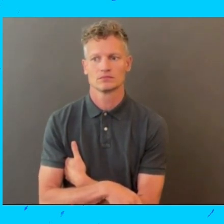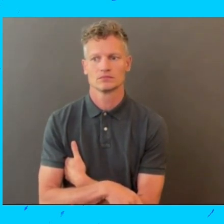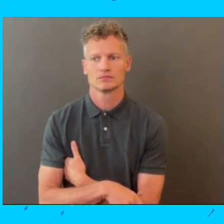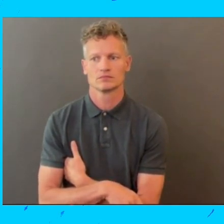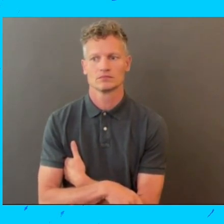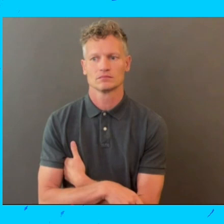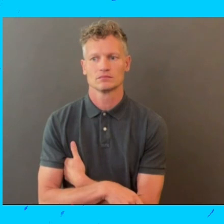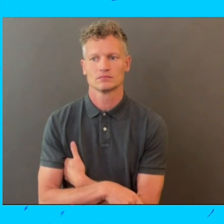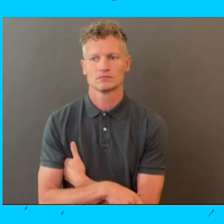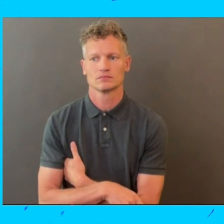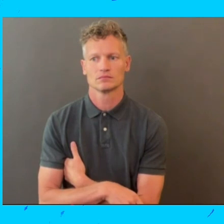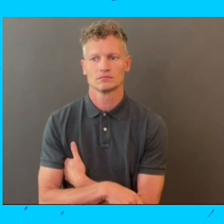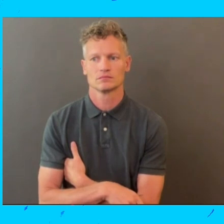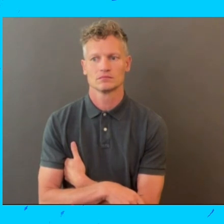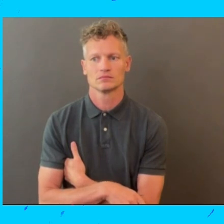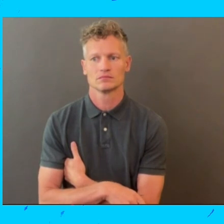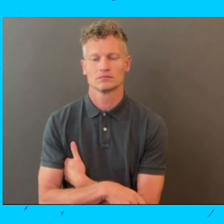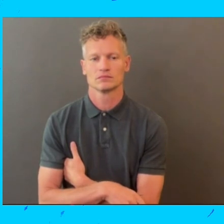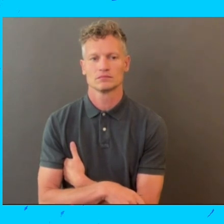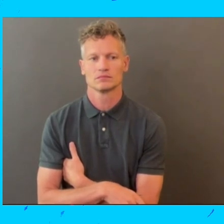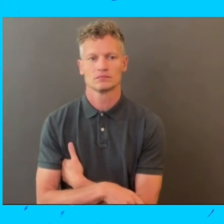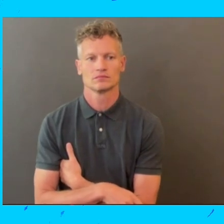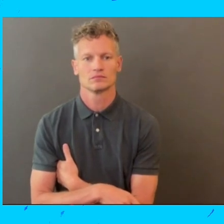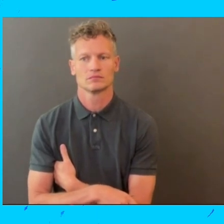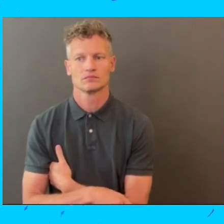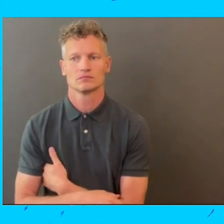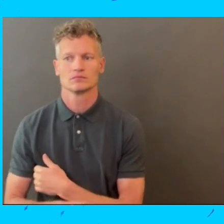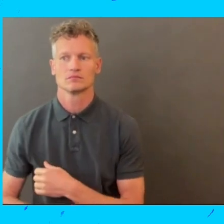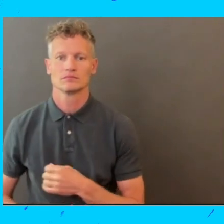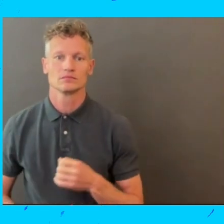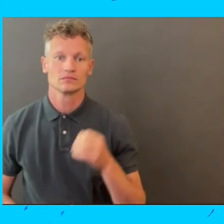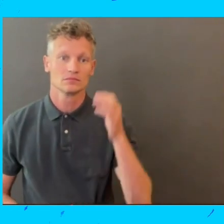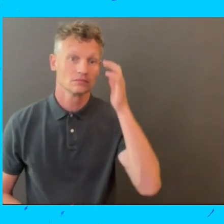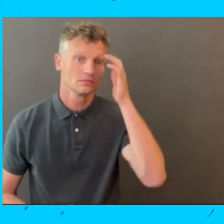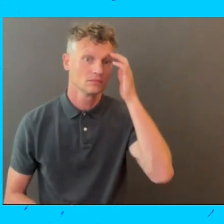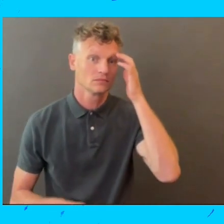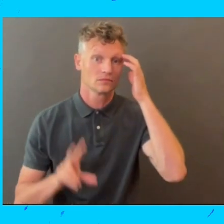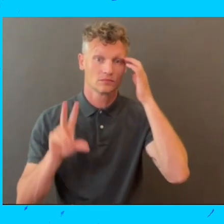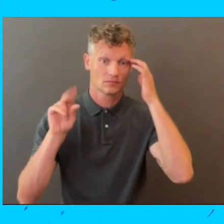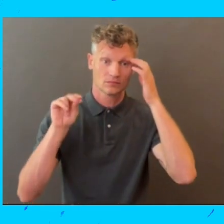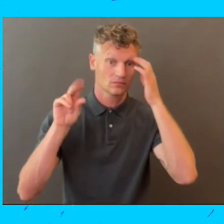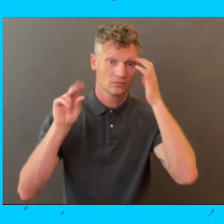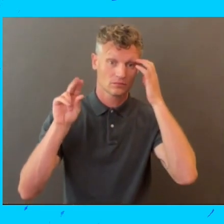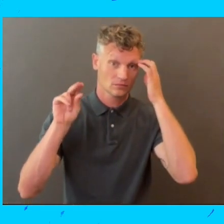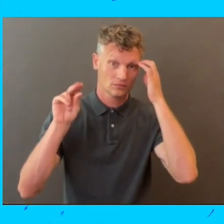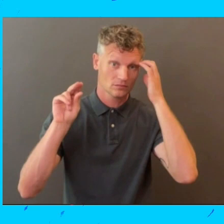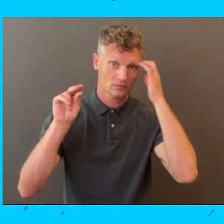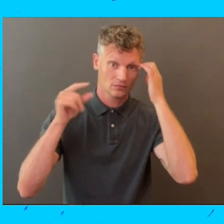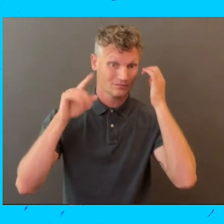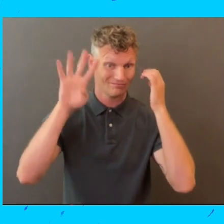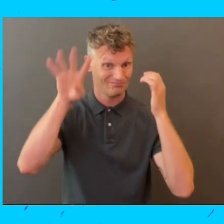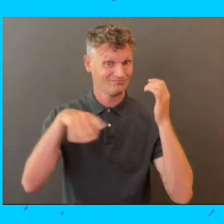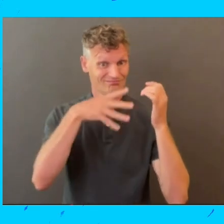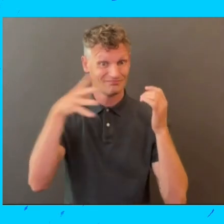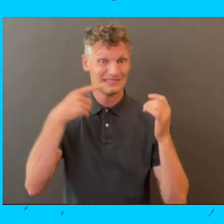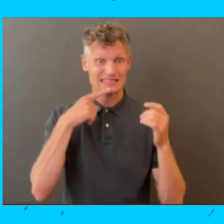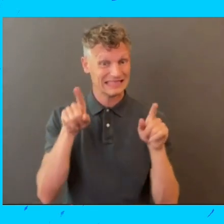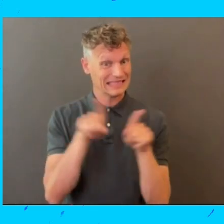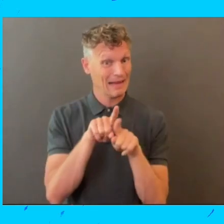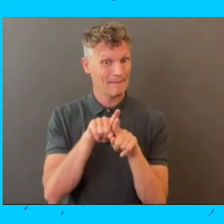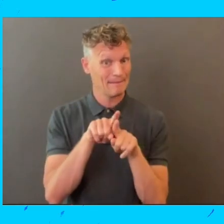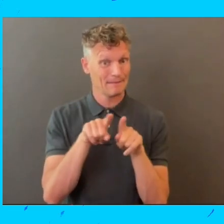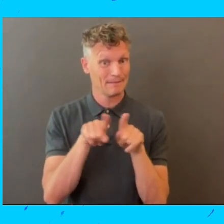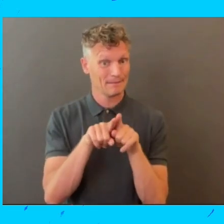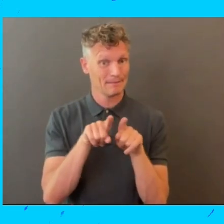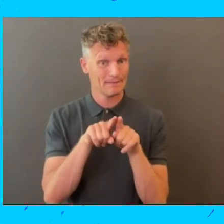adolescent health into medical curriculum, bridging the knowledge and research gap. A survey we conducted showed that medical students from 85